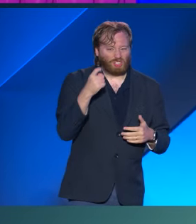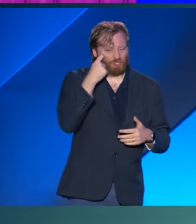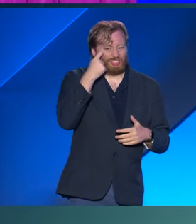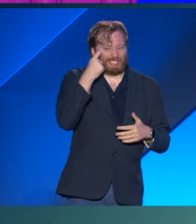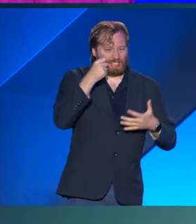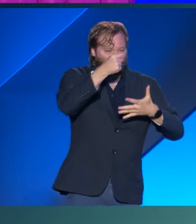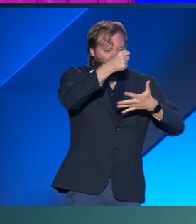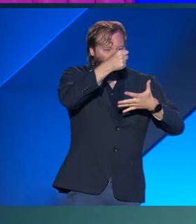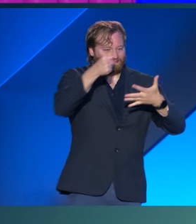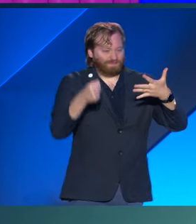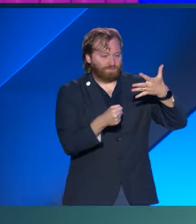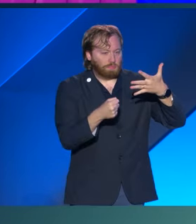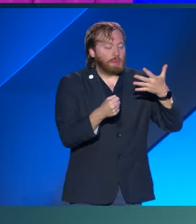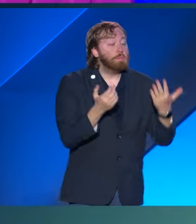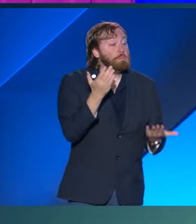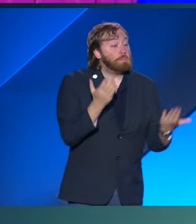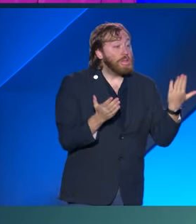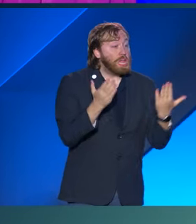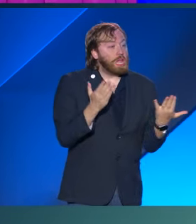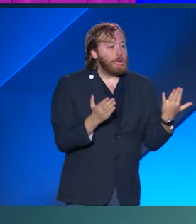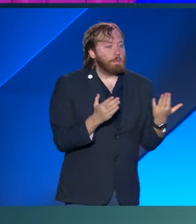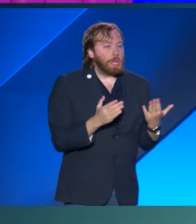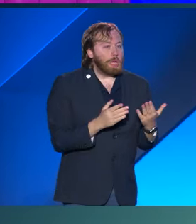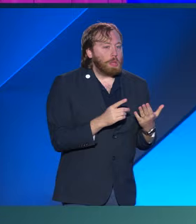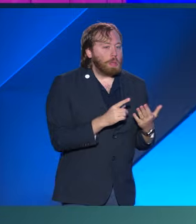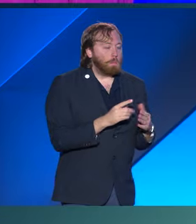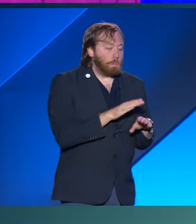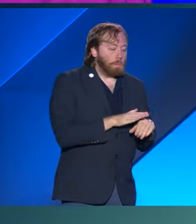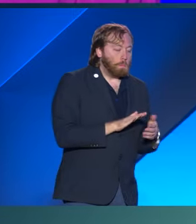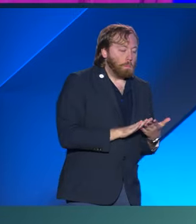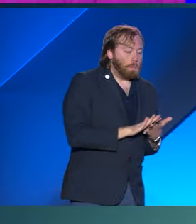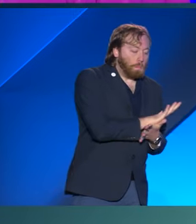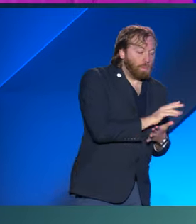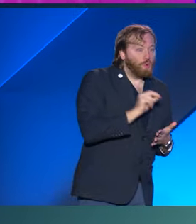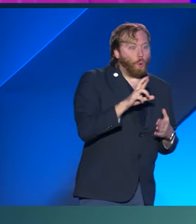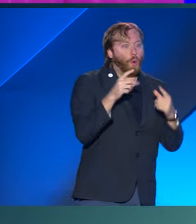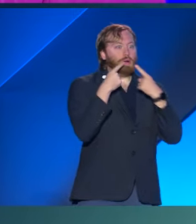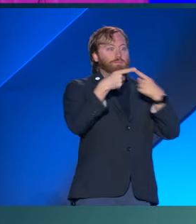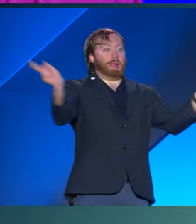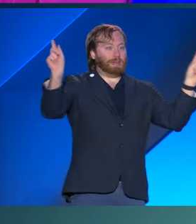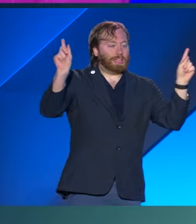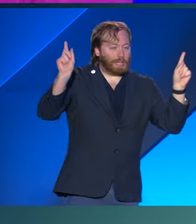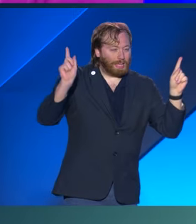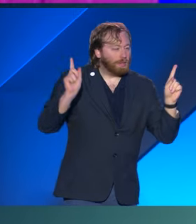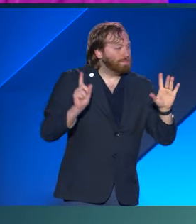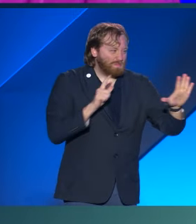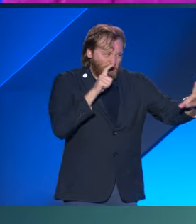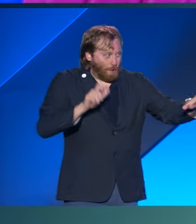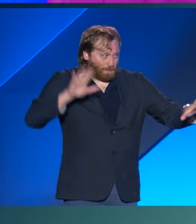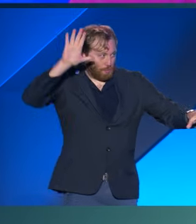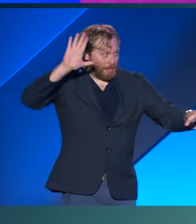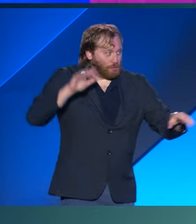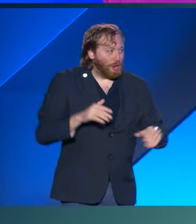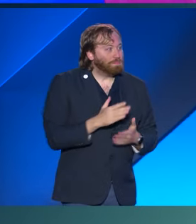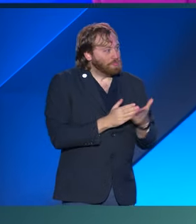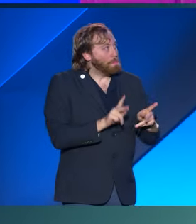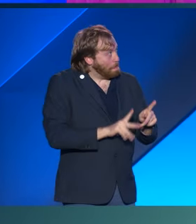whether that's quietly or publicly? You don't have to raise your hands for that one. It's okay. Okay, all right.